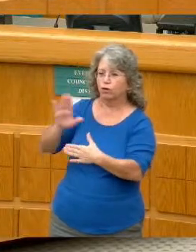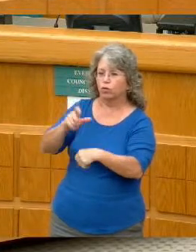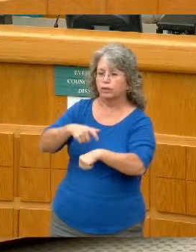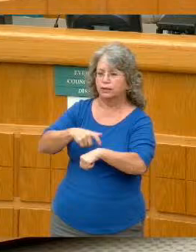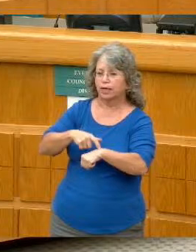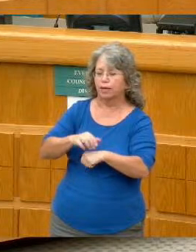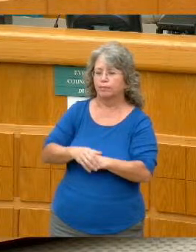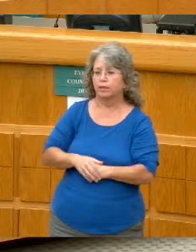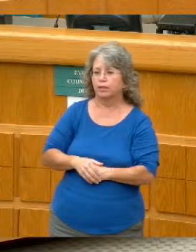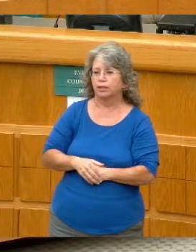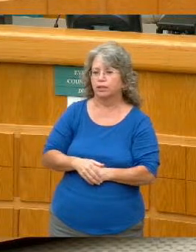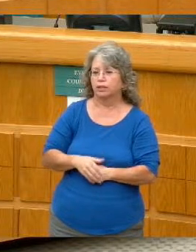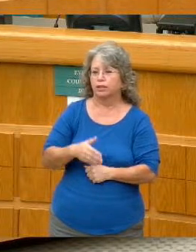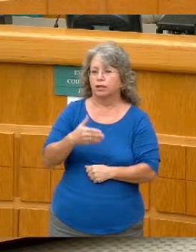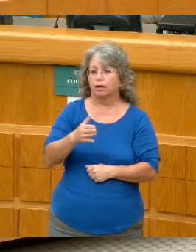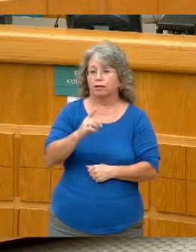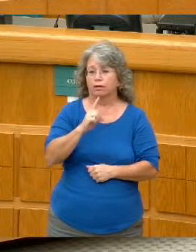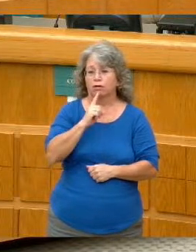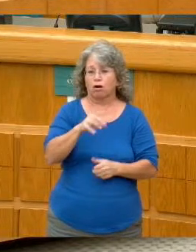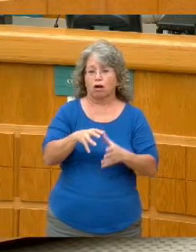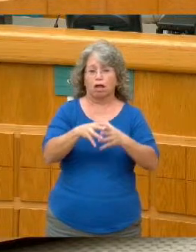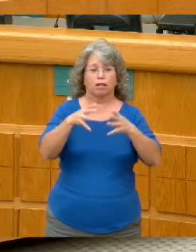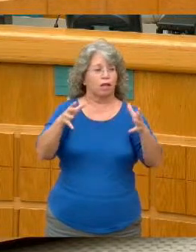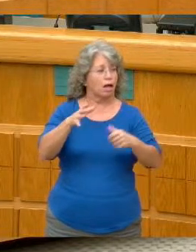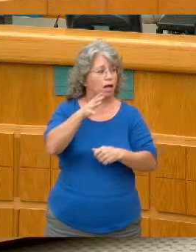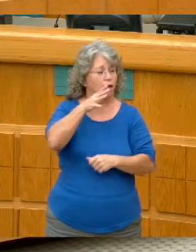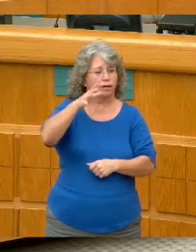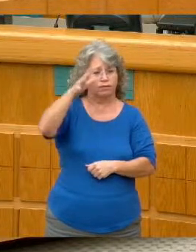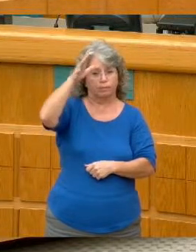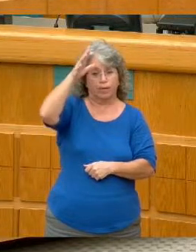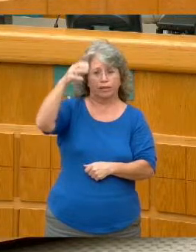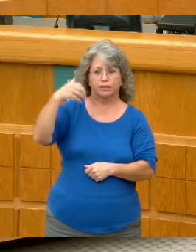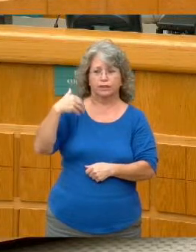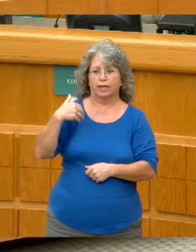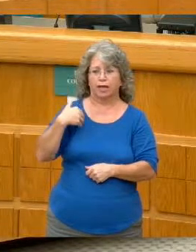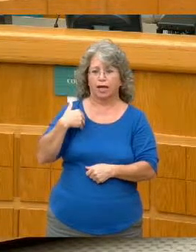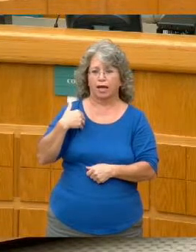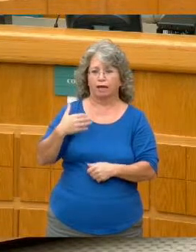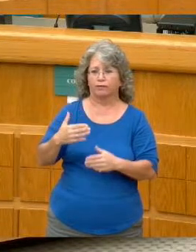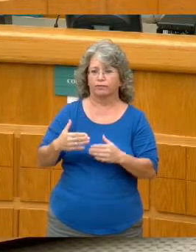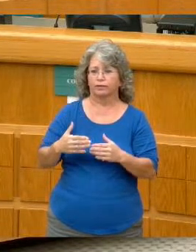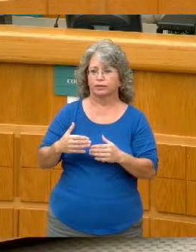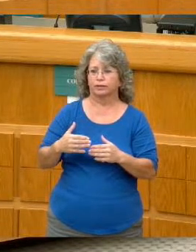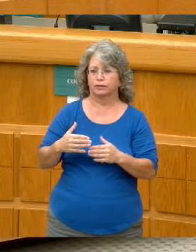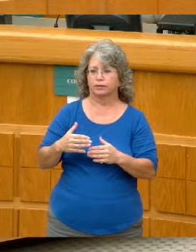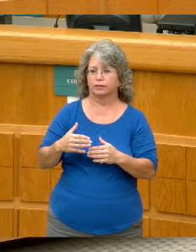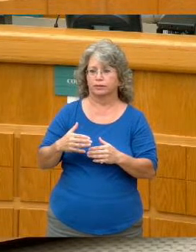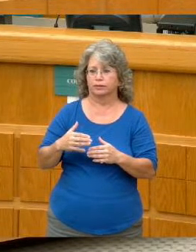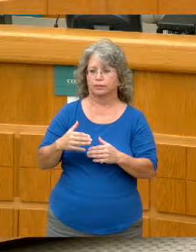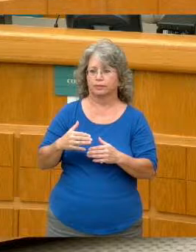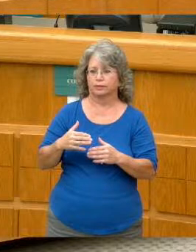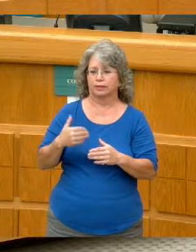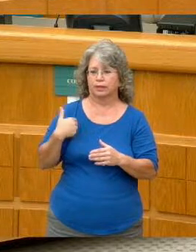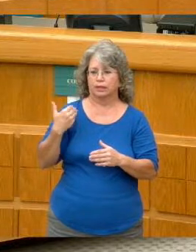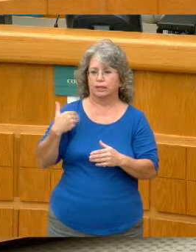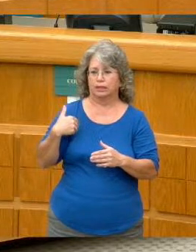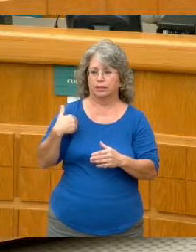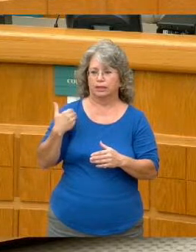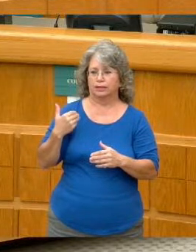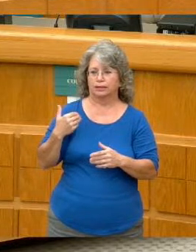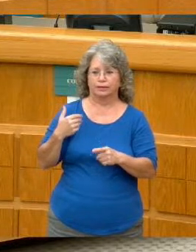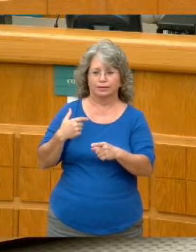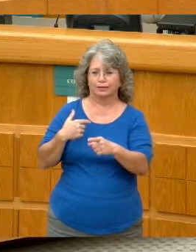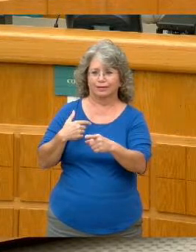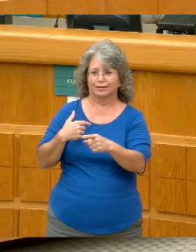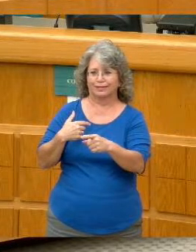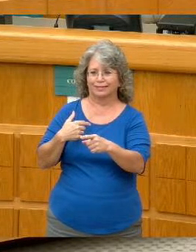Thank you for your time. There are a lot of parents who do have younger children, and some of them aren't able to wear masks. And even